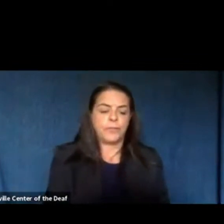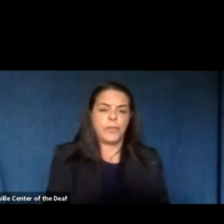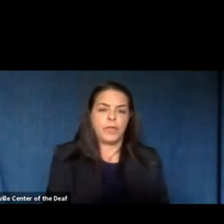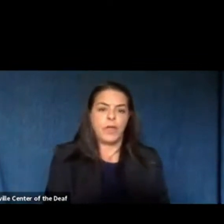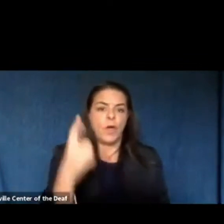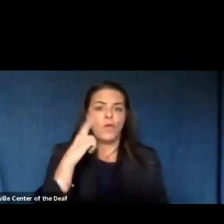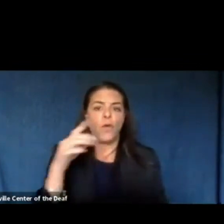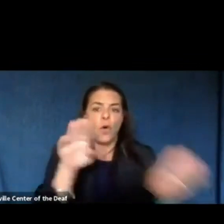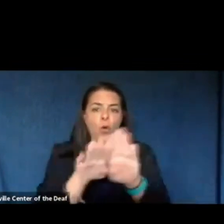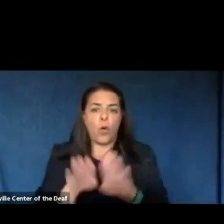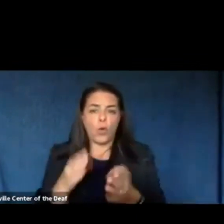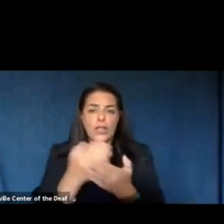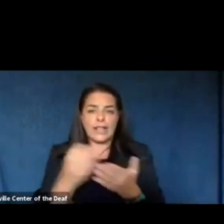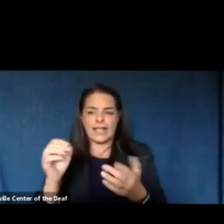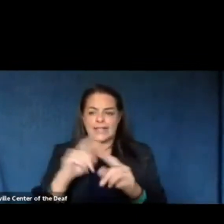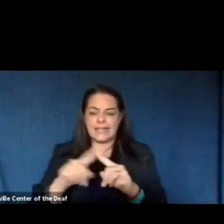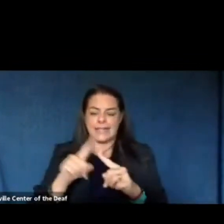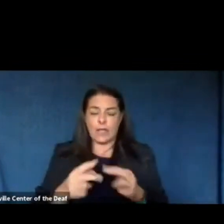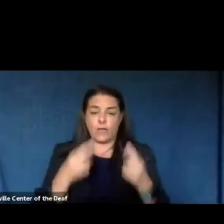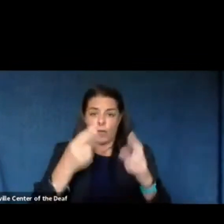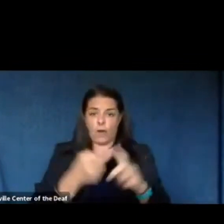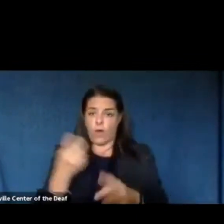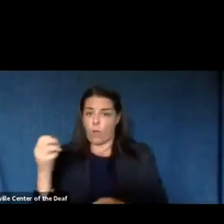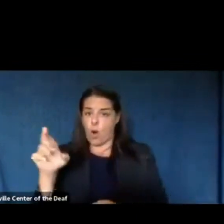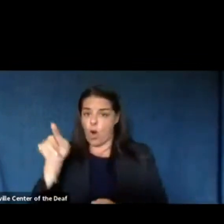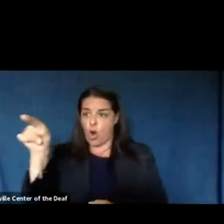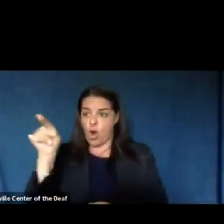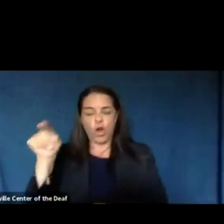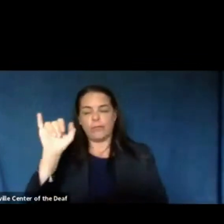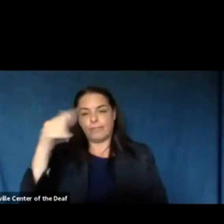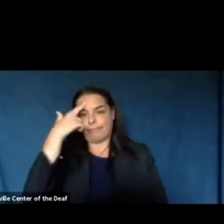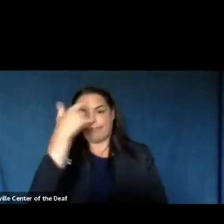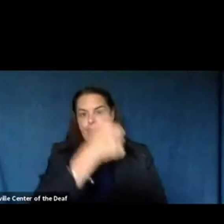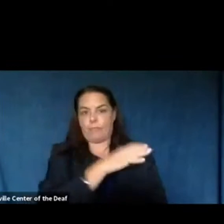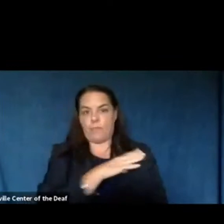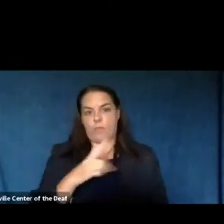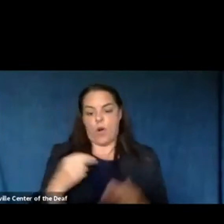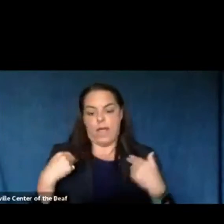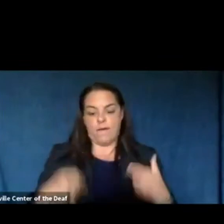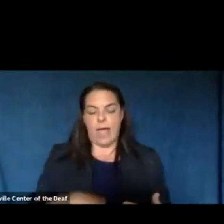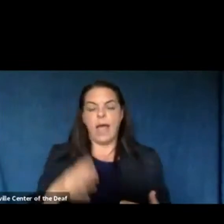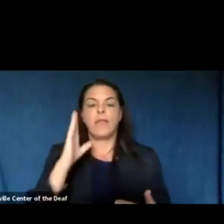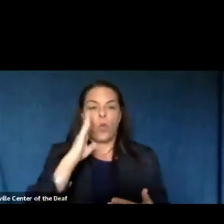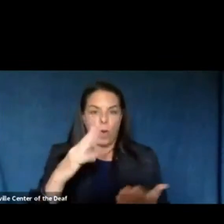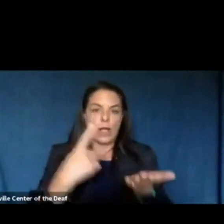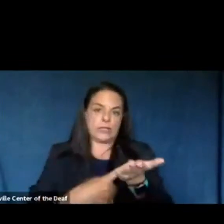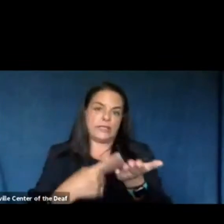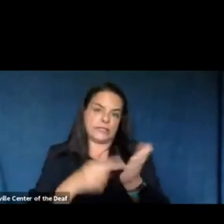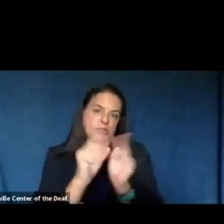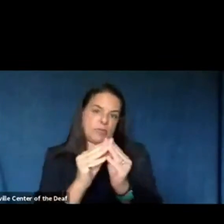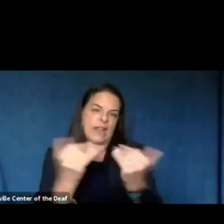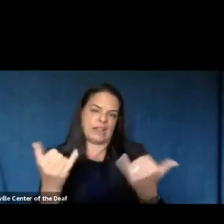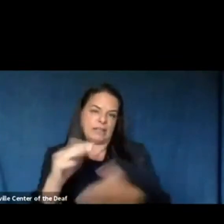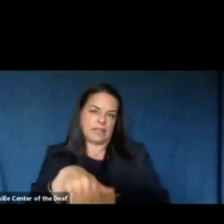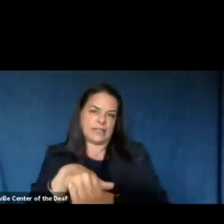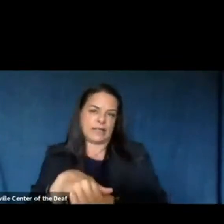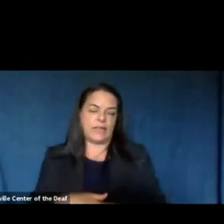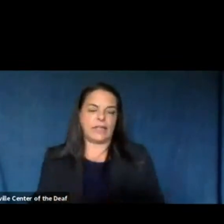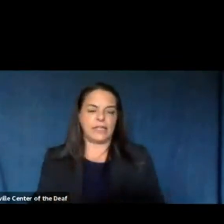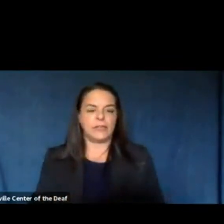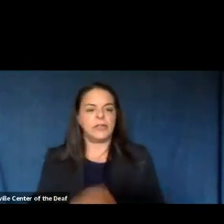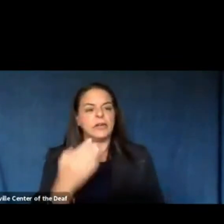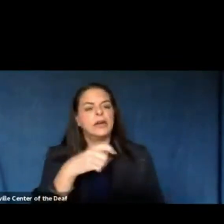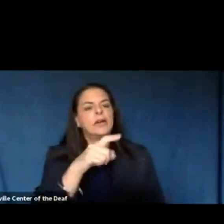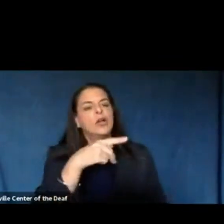and the recommendations that came from her on that, that'll be something that will be up to the Board of Health, and that'll be discussed later this evening. From Paul